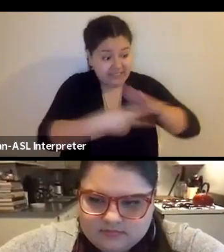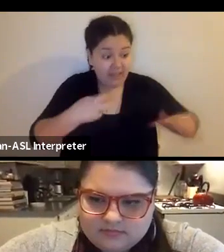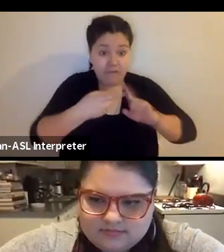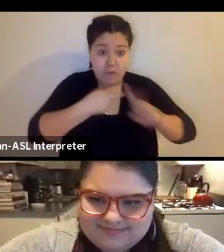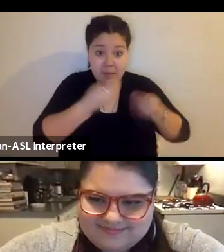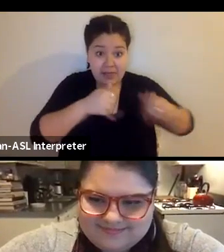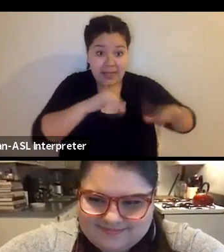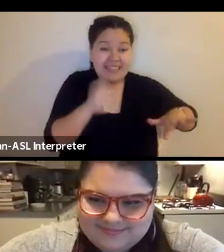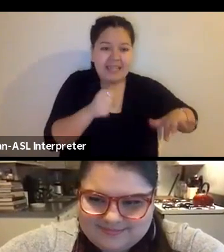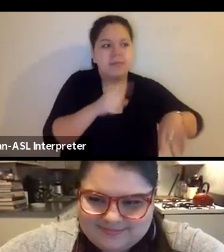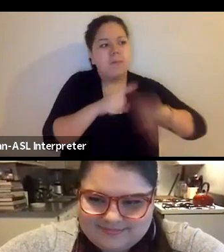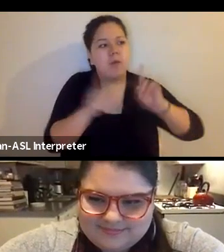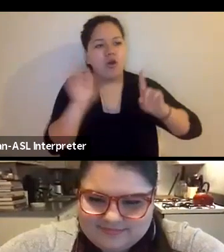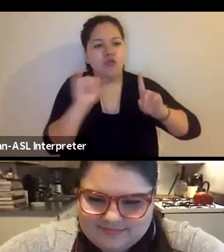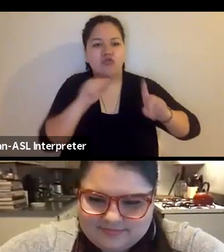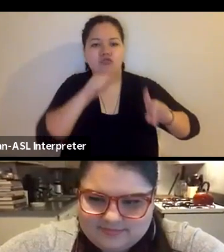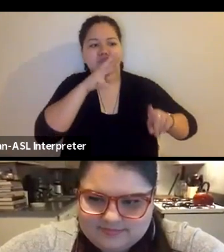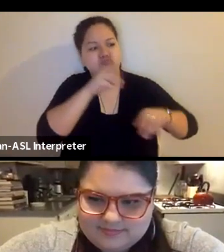poisons the earth itself.